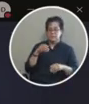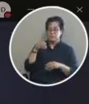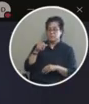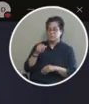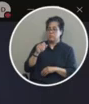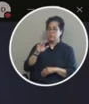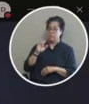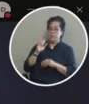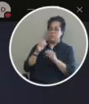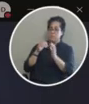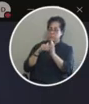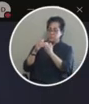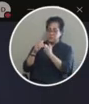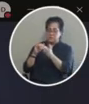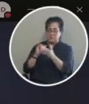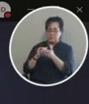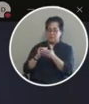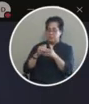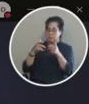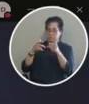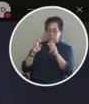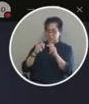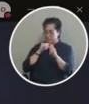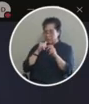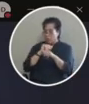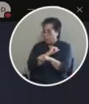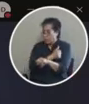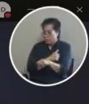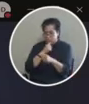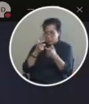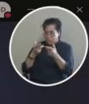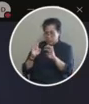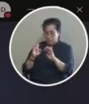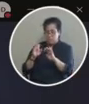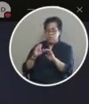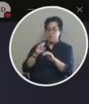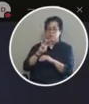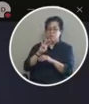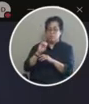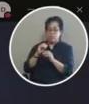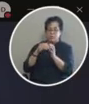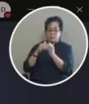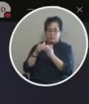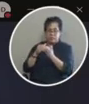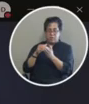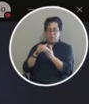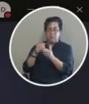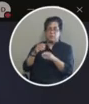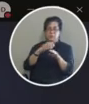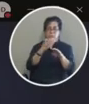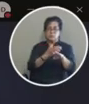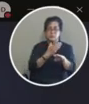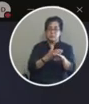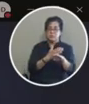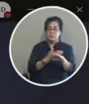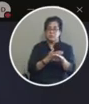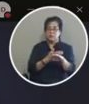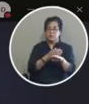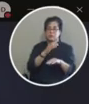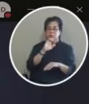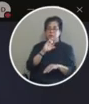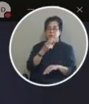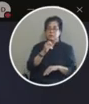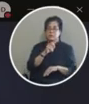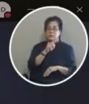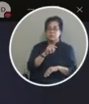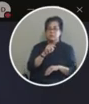G League basketball arena that we did not want and did not authorize, the city should spend $40 million renovating the Abraham Chavez Theater so that